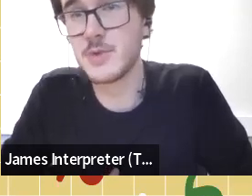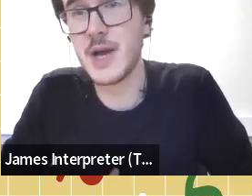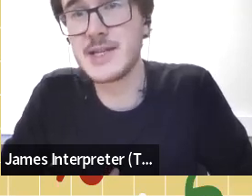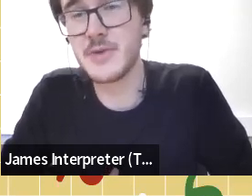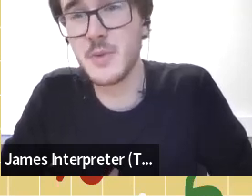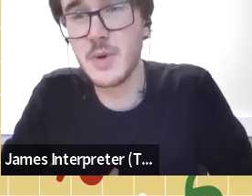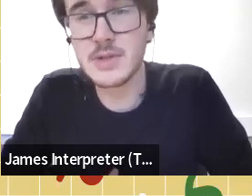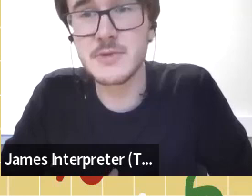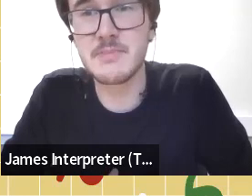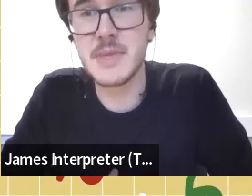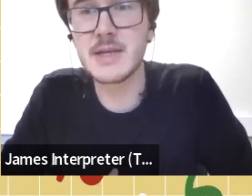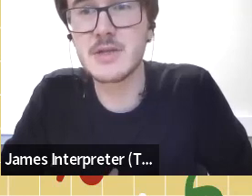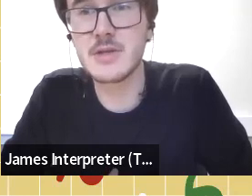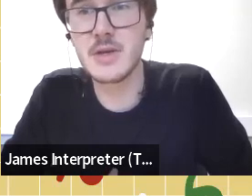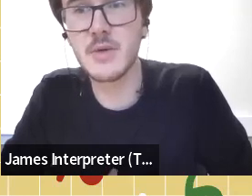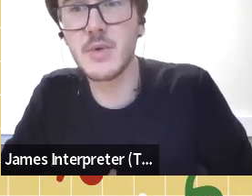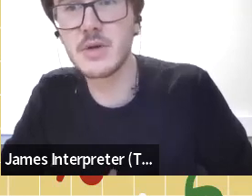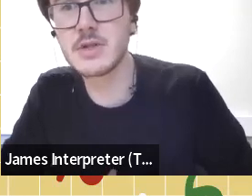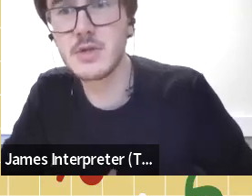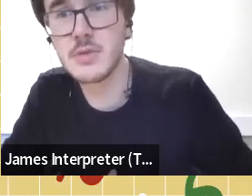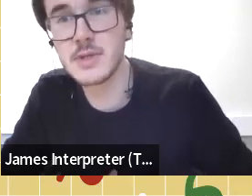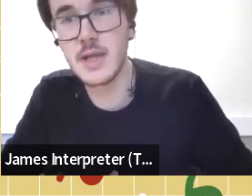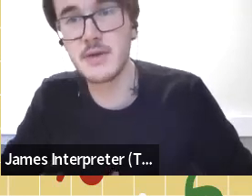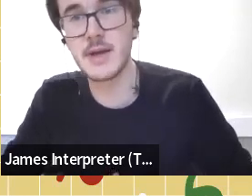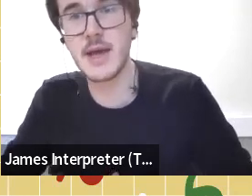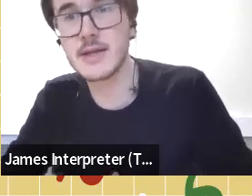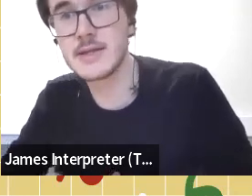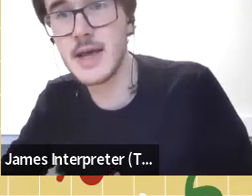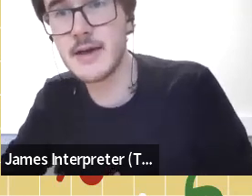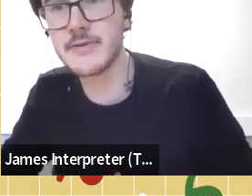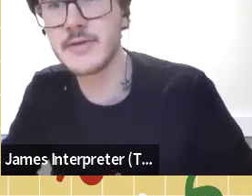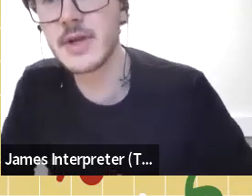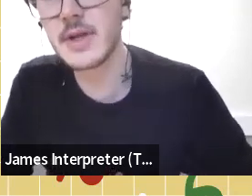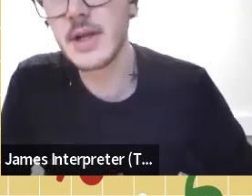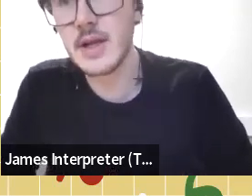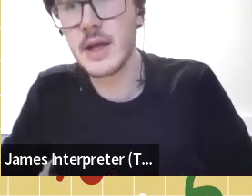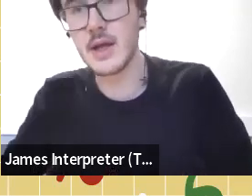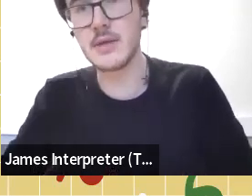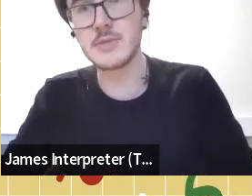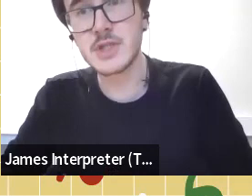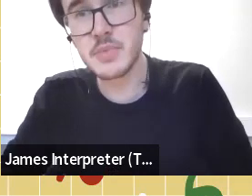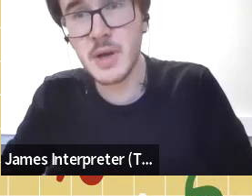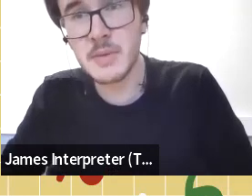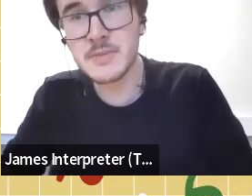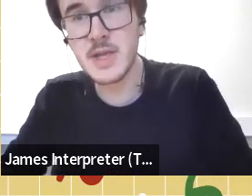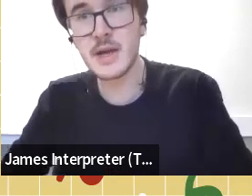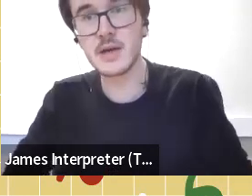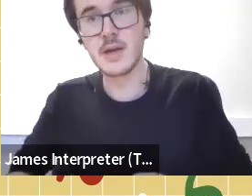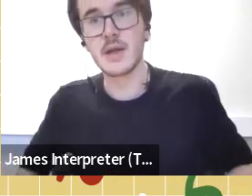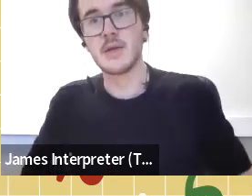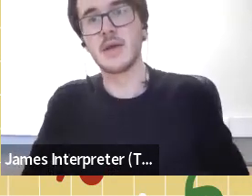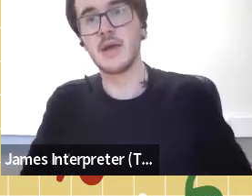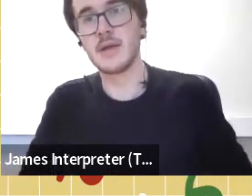It was quite a different world. It was a mixed world, so hearing and deaf. Some problems